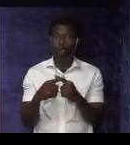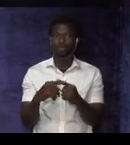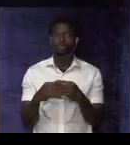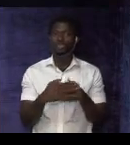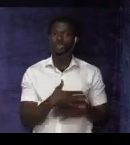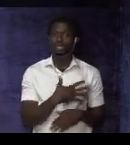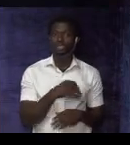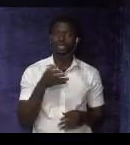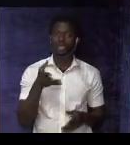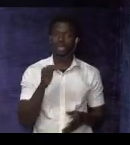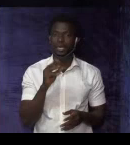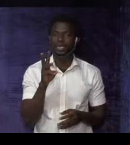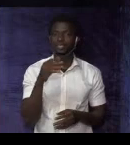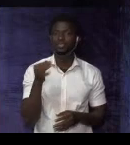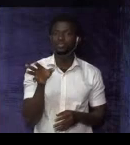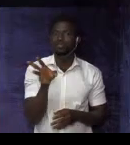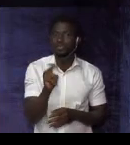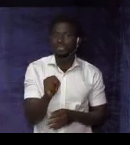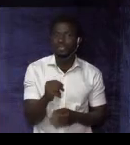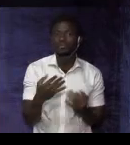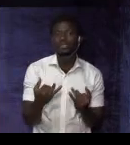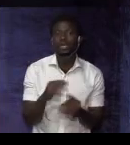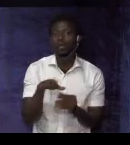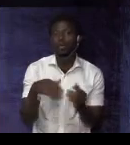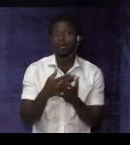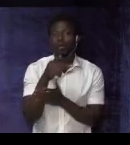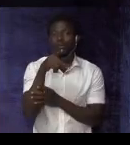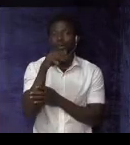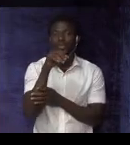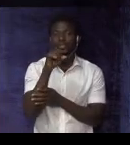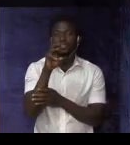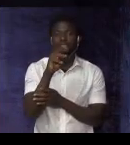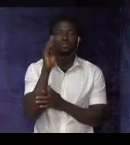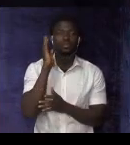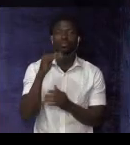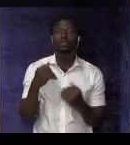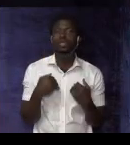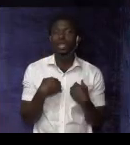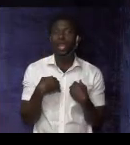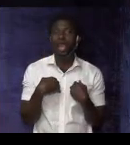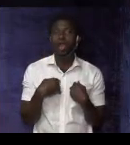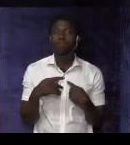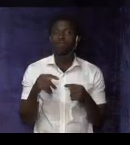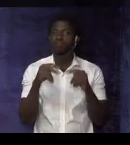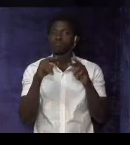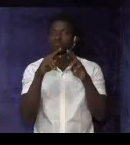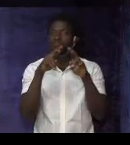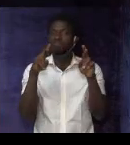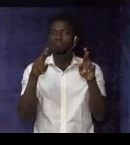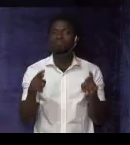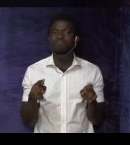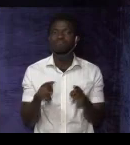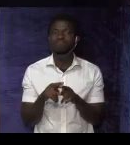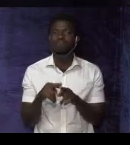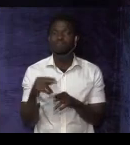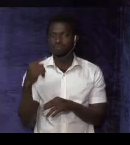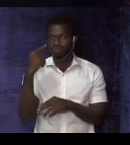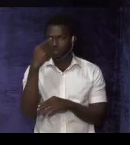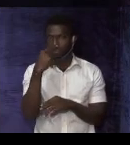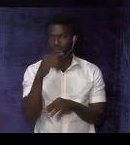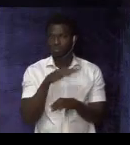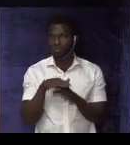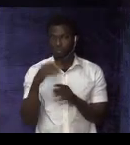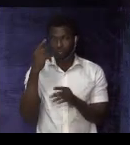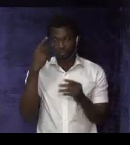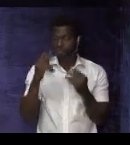6 of them. Now, all prisms will have rectangular faces. You forget